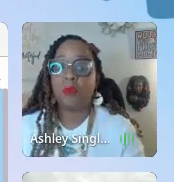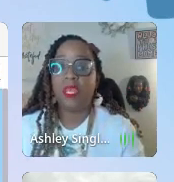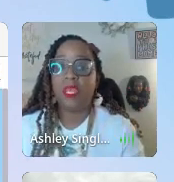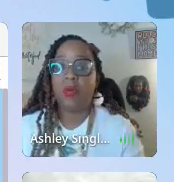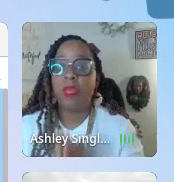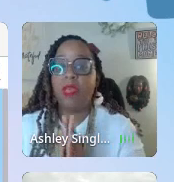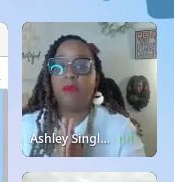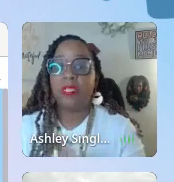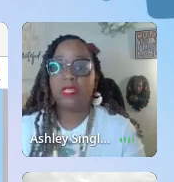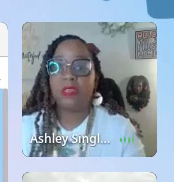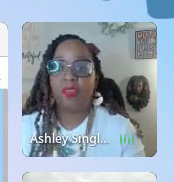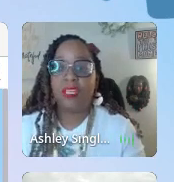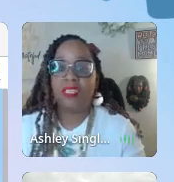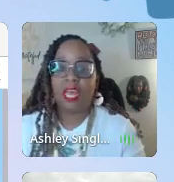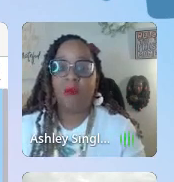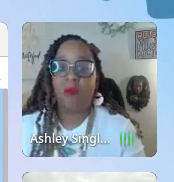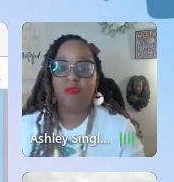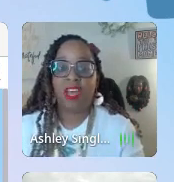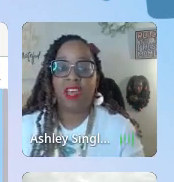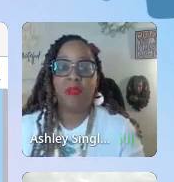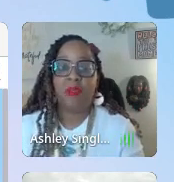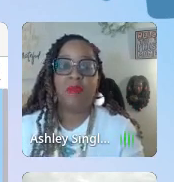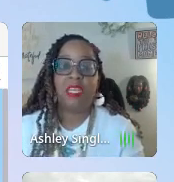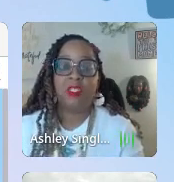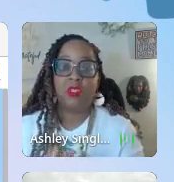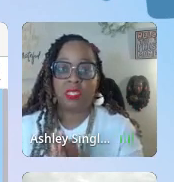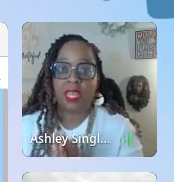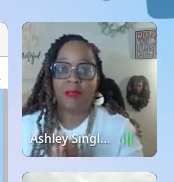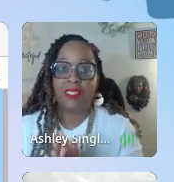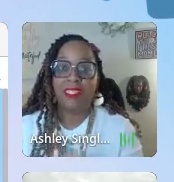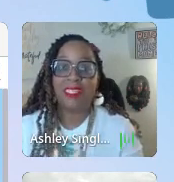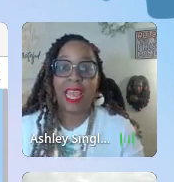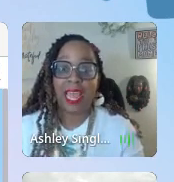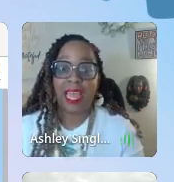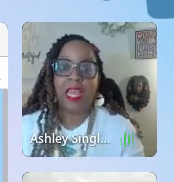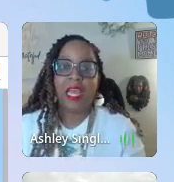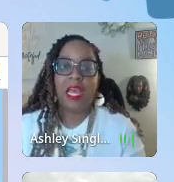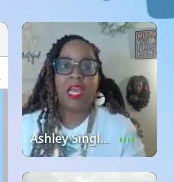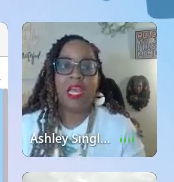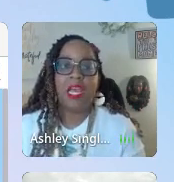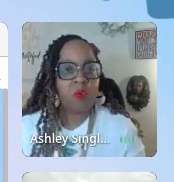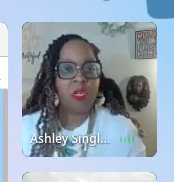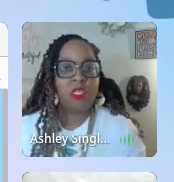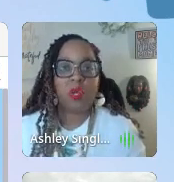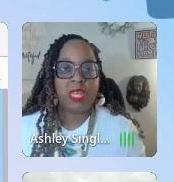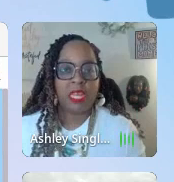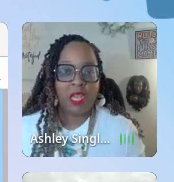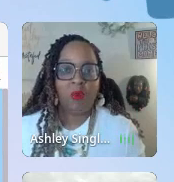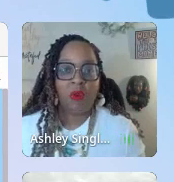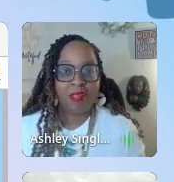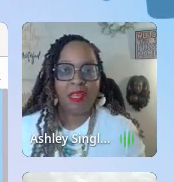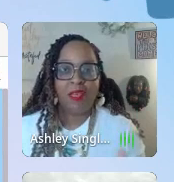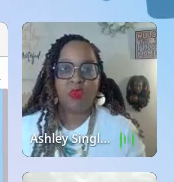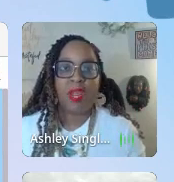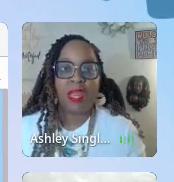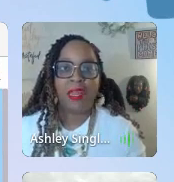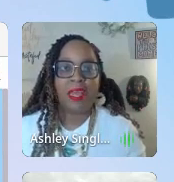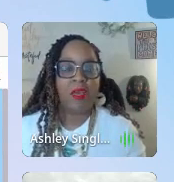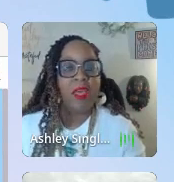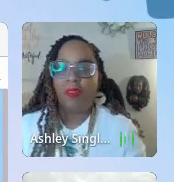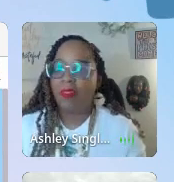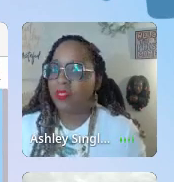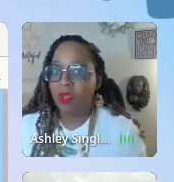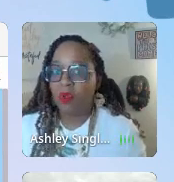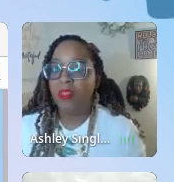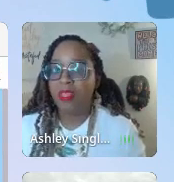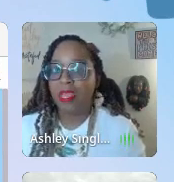at 2 p.m. Pacific time or 5 p.m. Eastern time today. If you were to join that networking lounge right